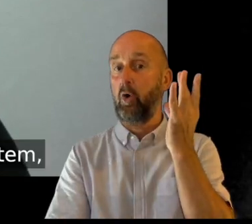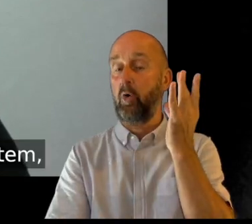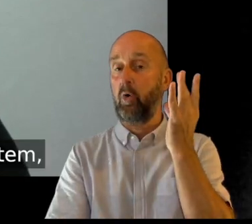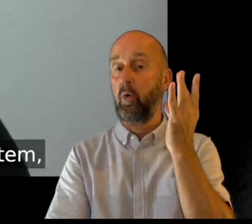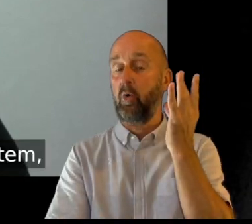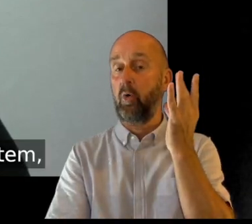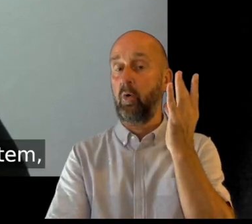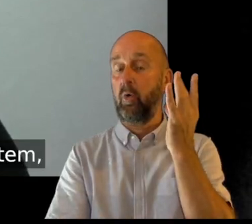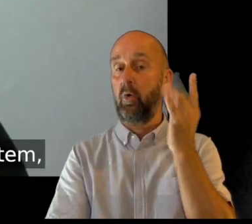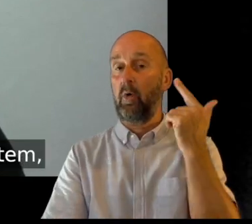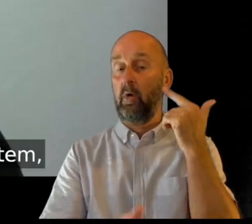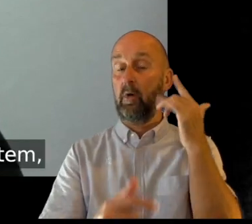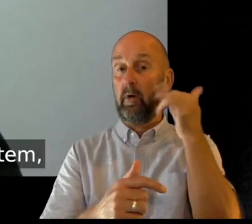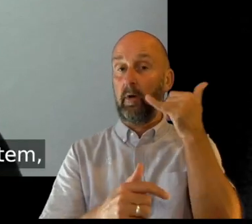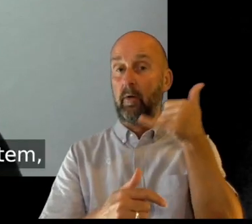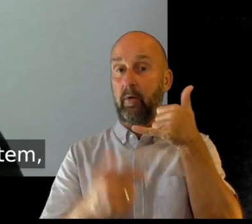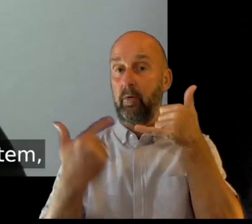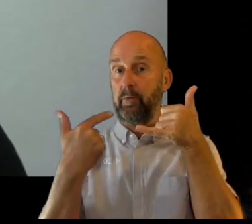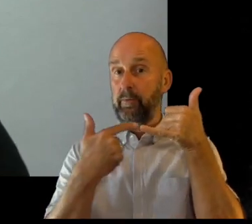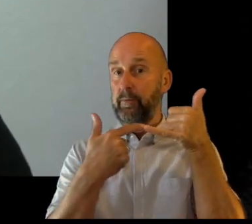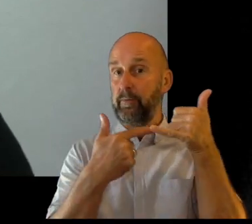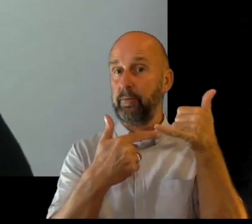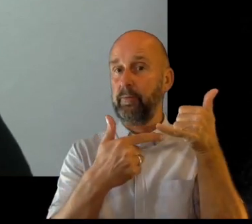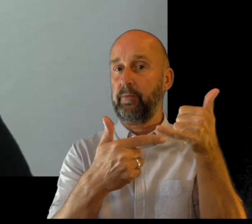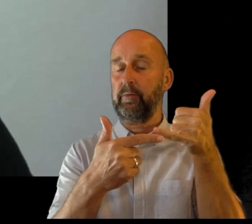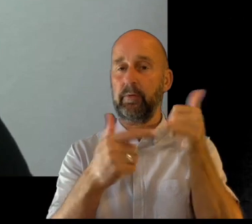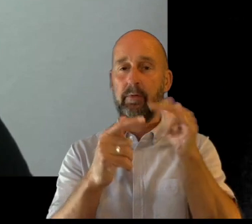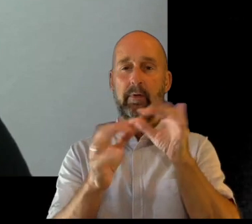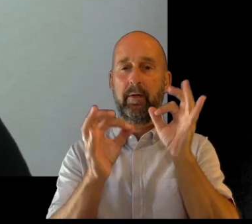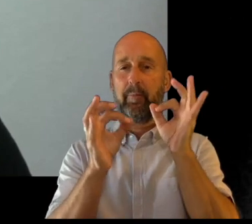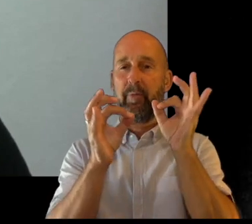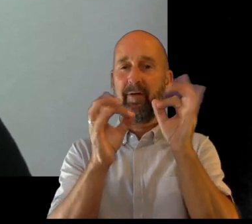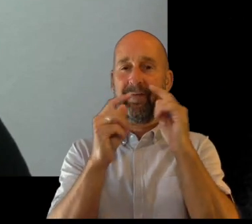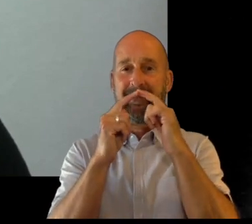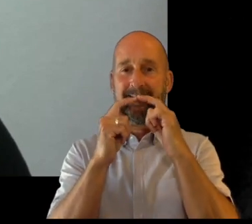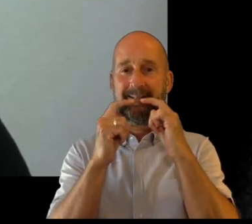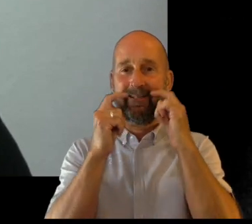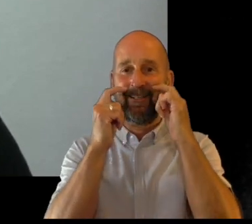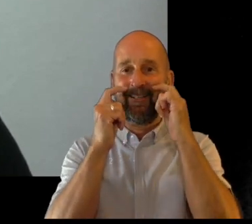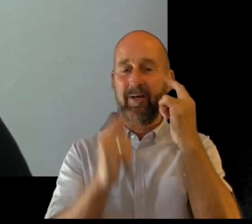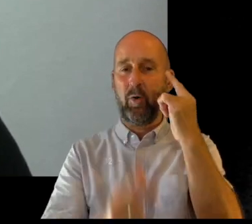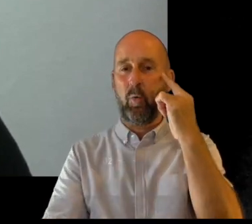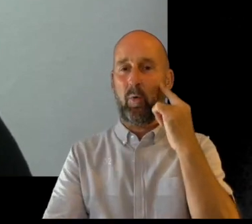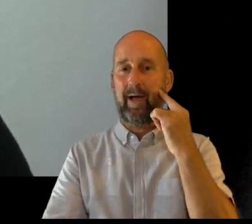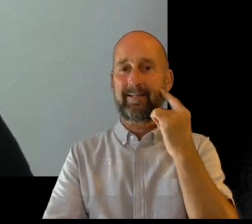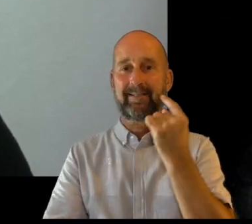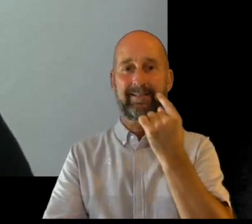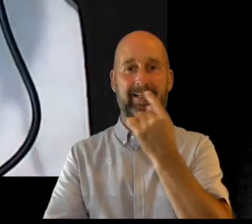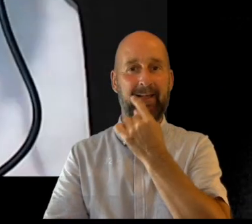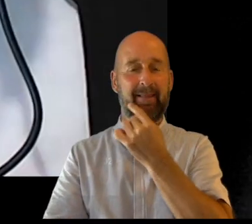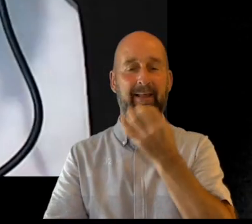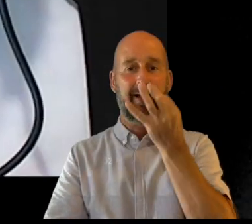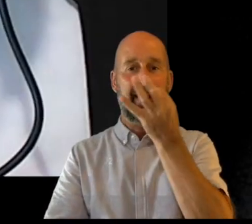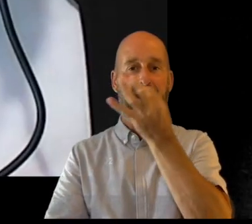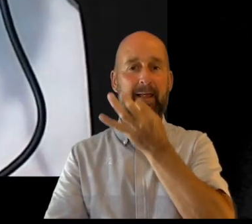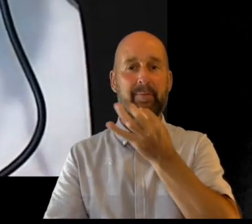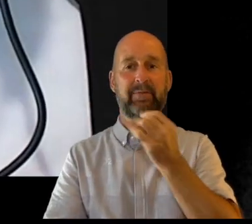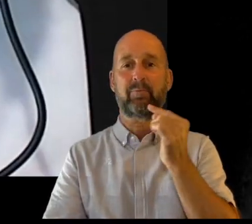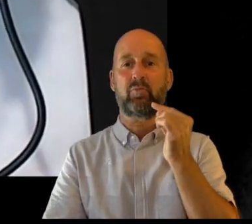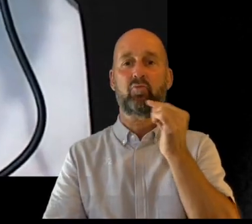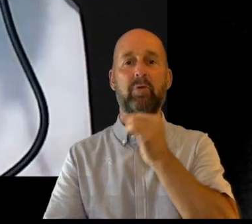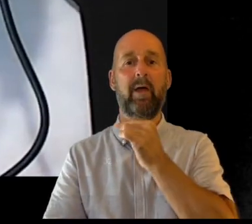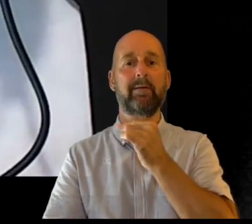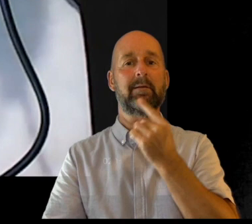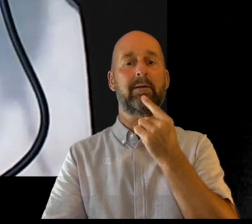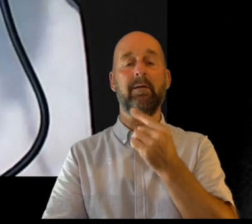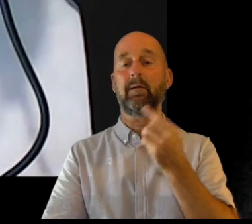We follow the headset's microphone stem, glimpse perfect whitened teeth as precision lipsticked red lips calmly